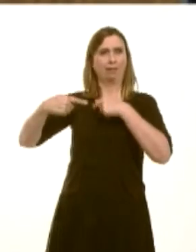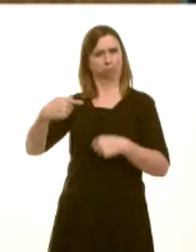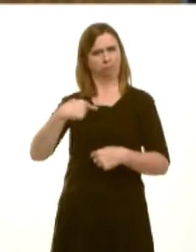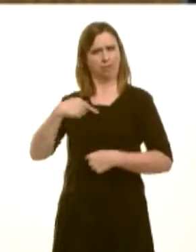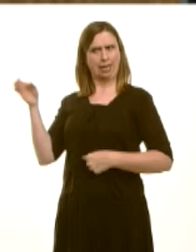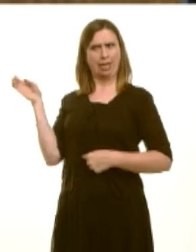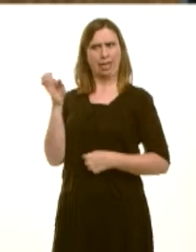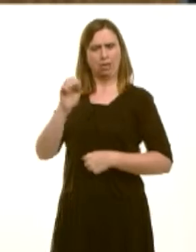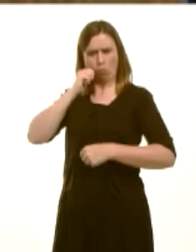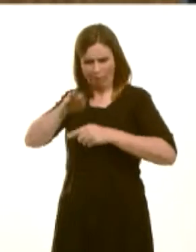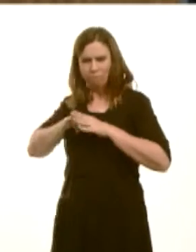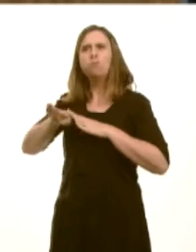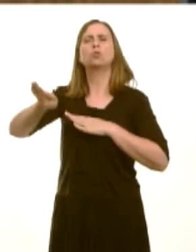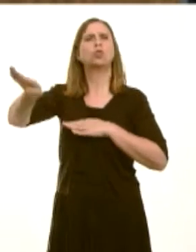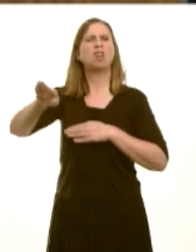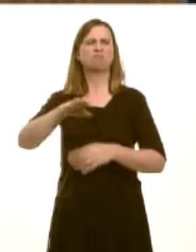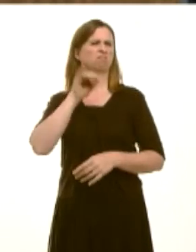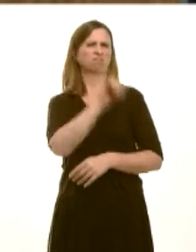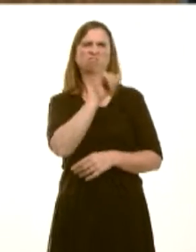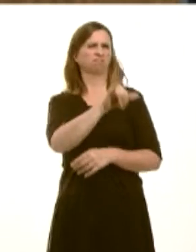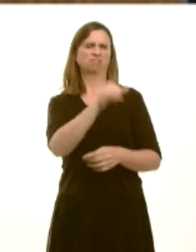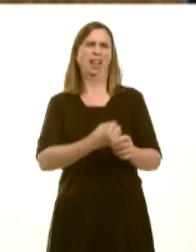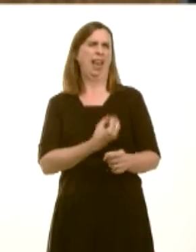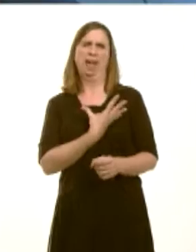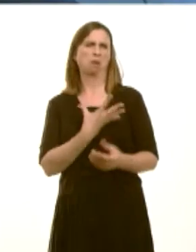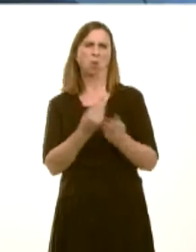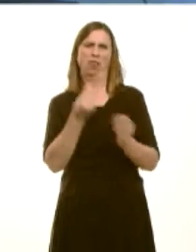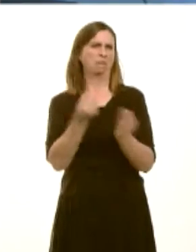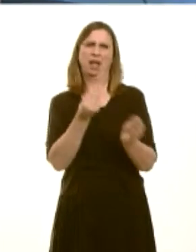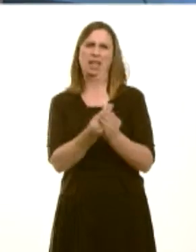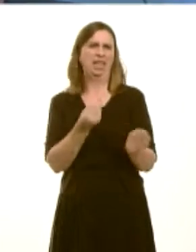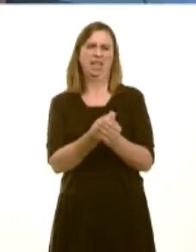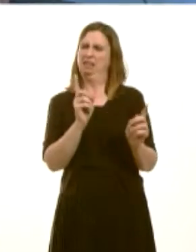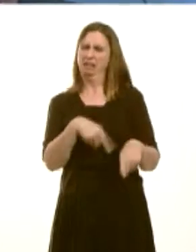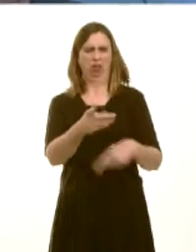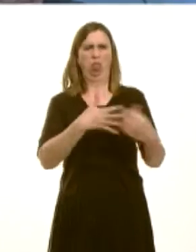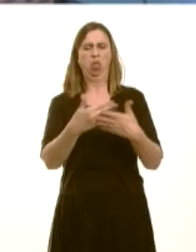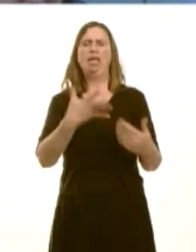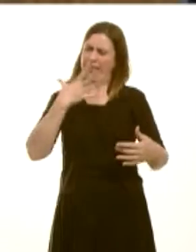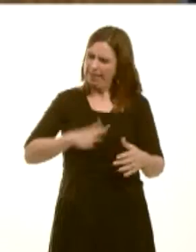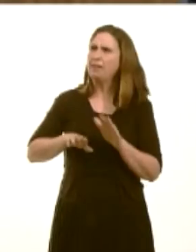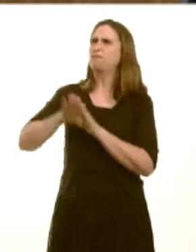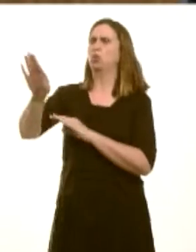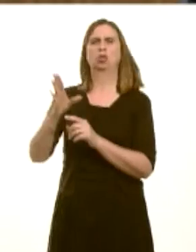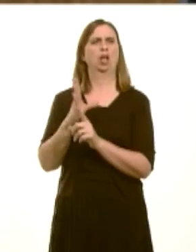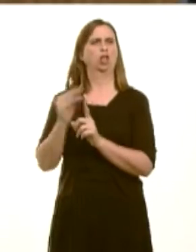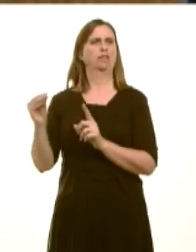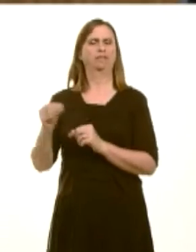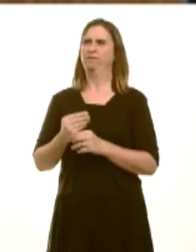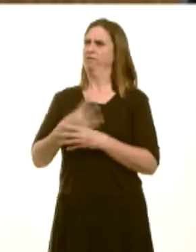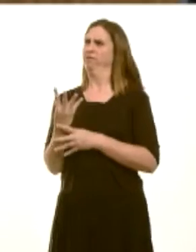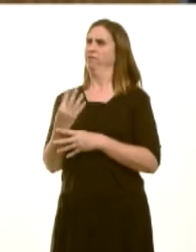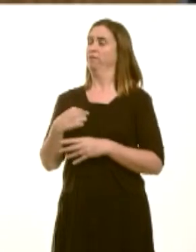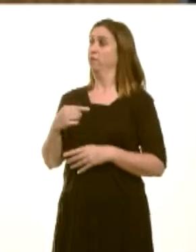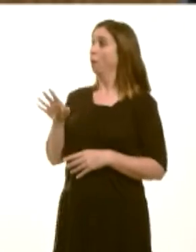can see from this argument is you can't trust Labour on the economy. If you want a future, you need the Conservatives. Well, the Leader of the